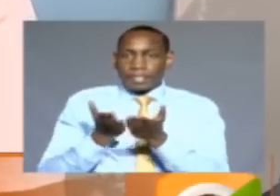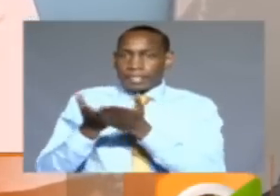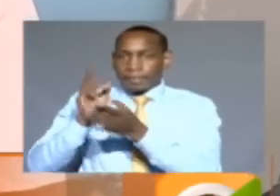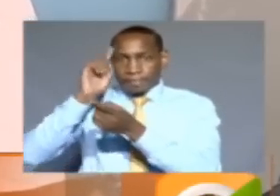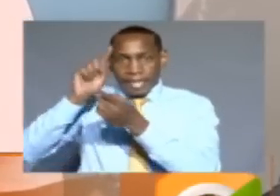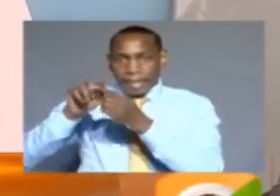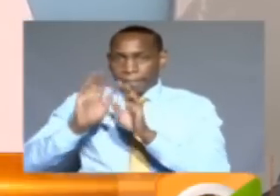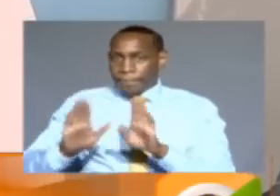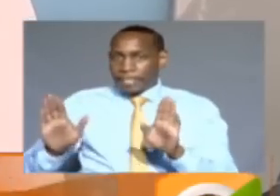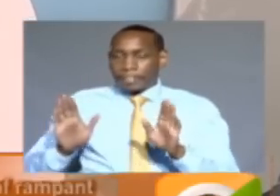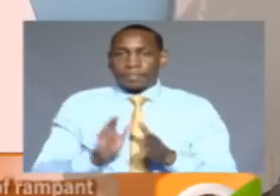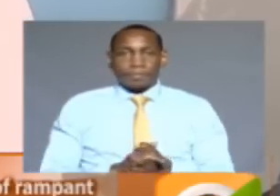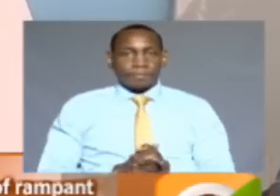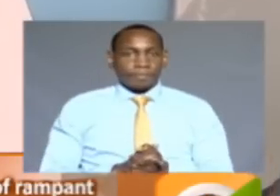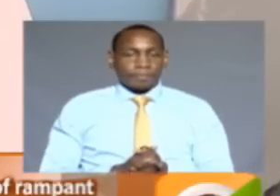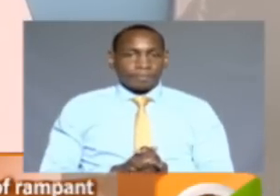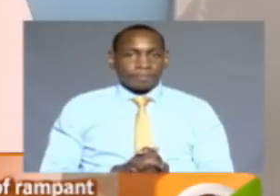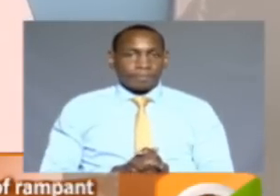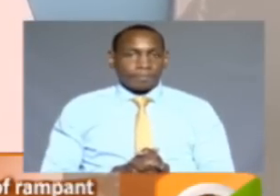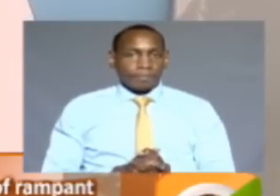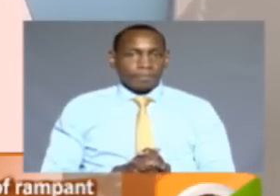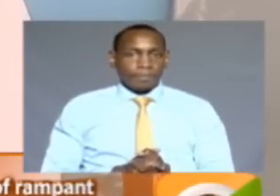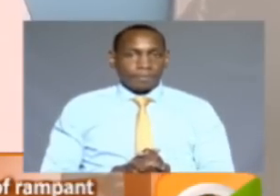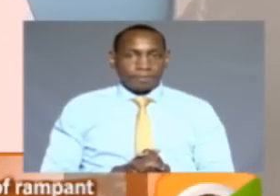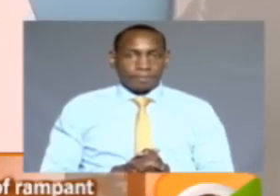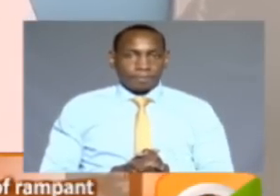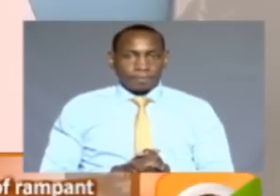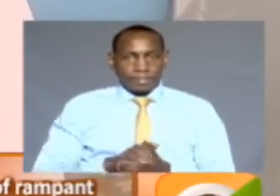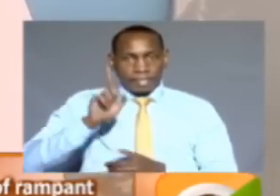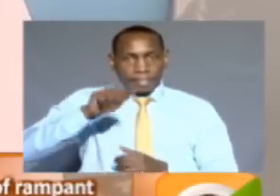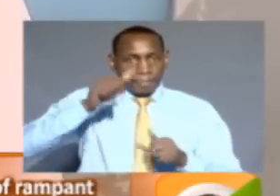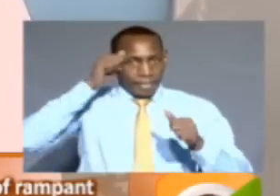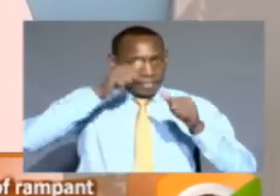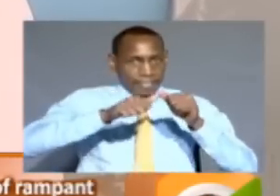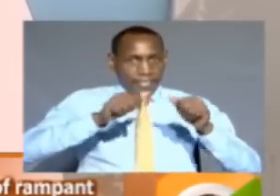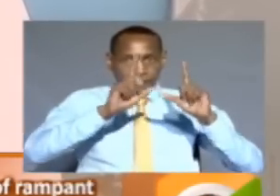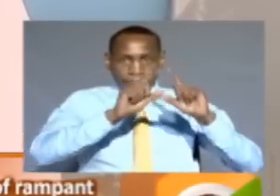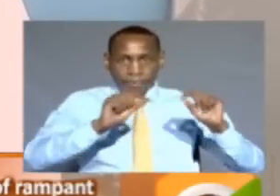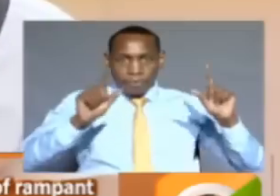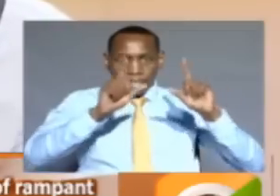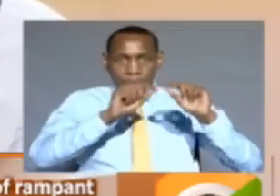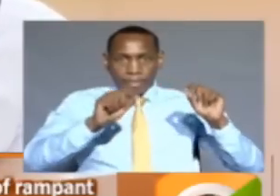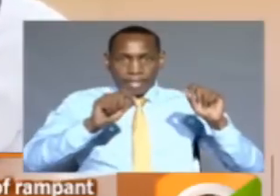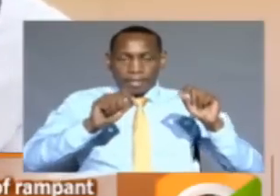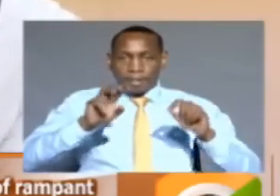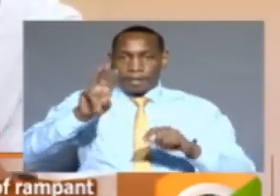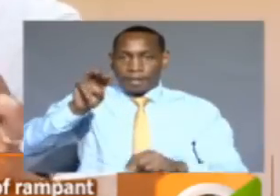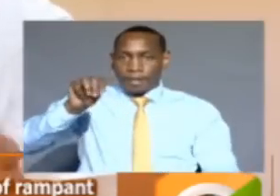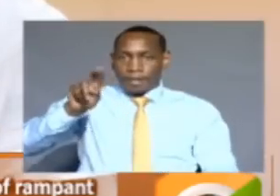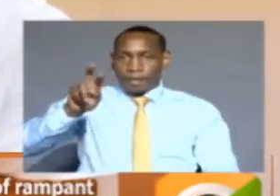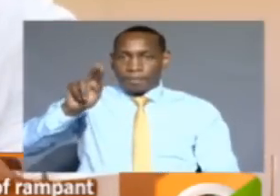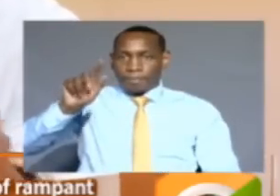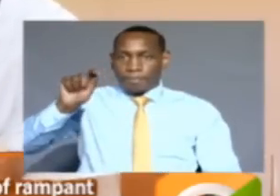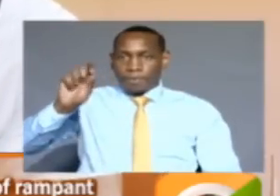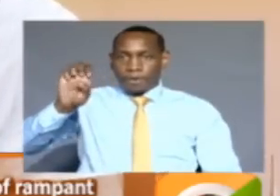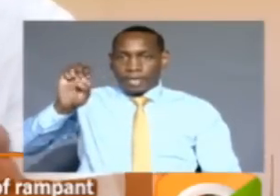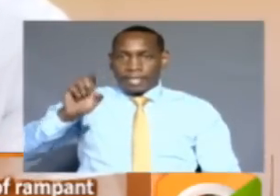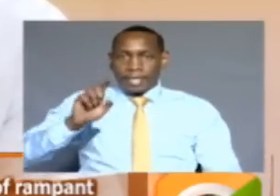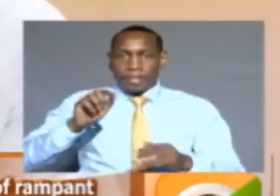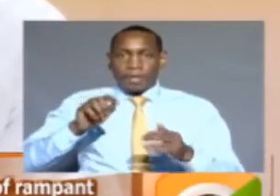really worries can me. We need to remember the words of David Murathe when all these things